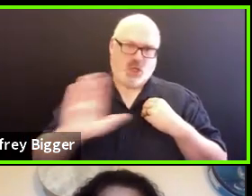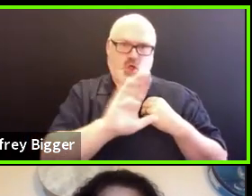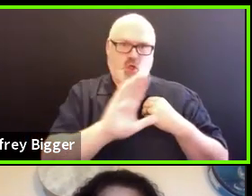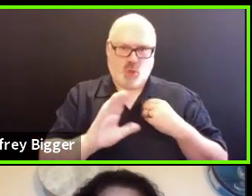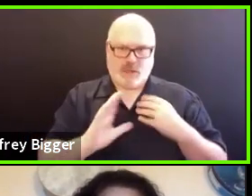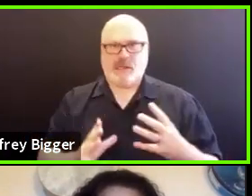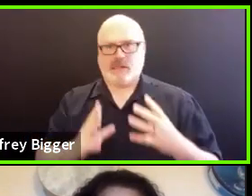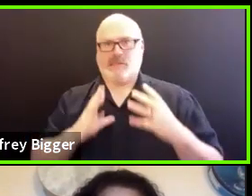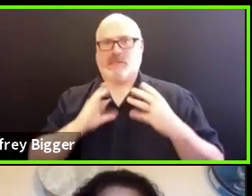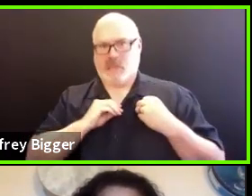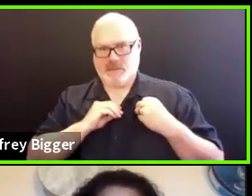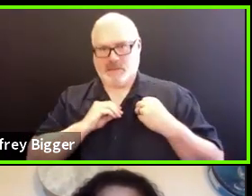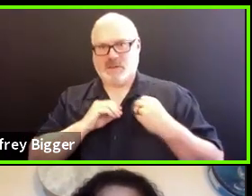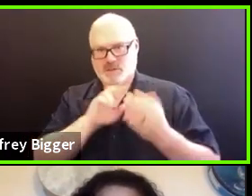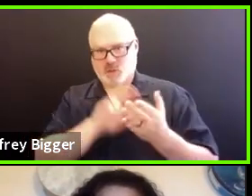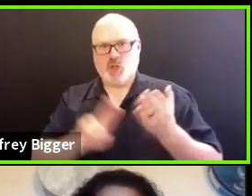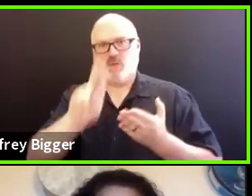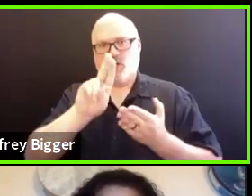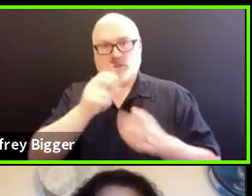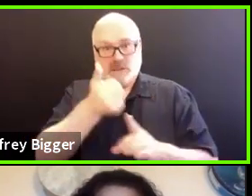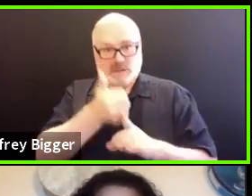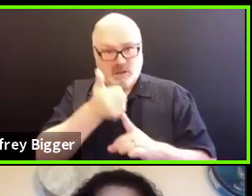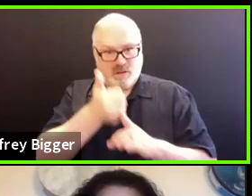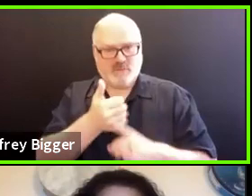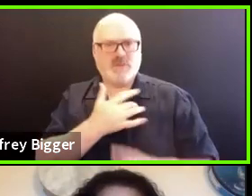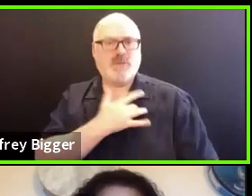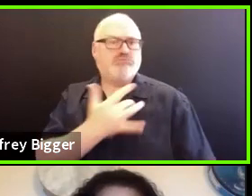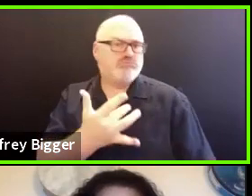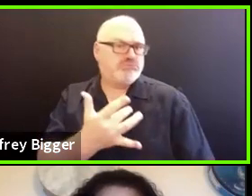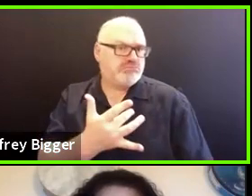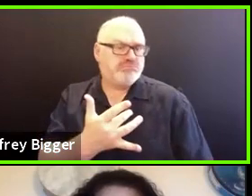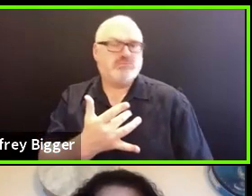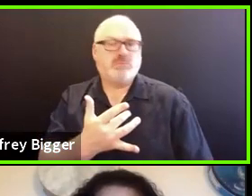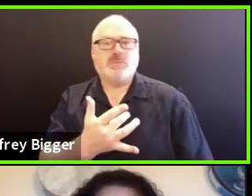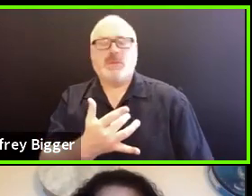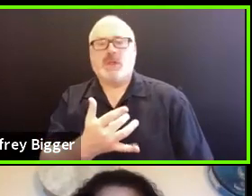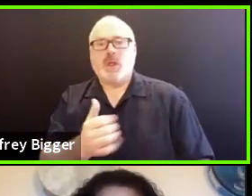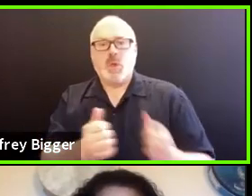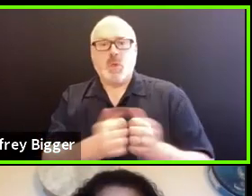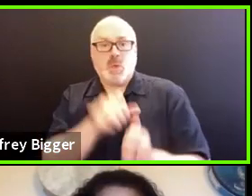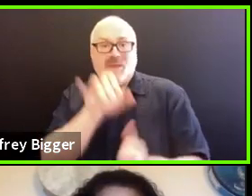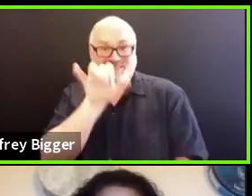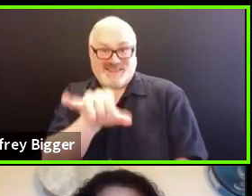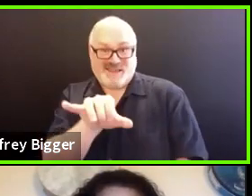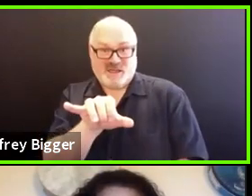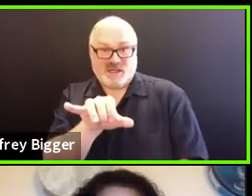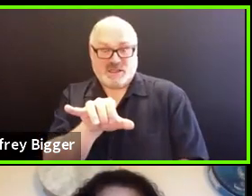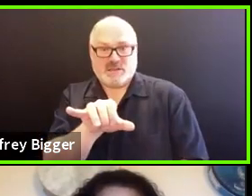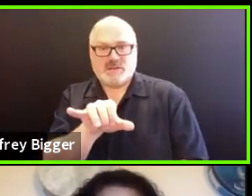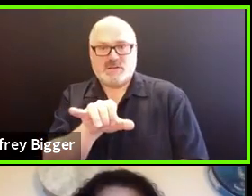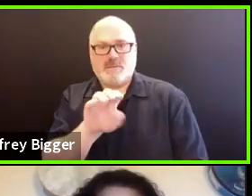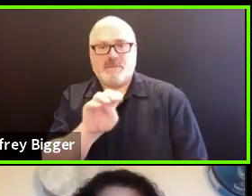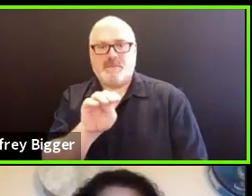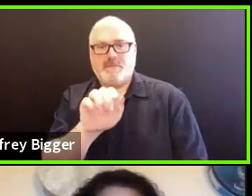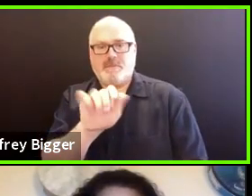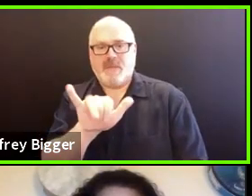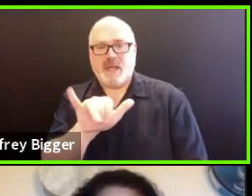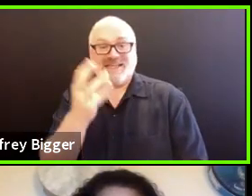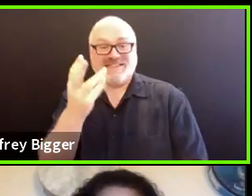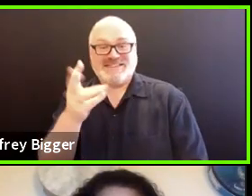the institution. And so typically, given that, by May 16th,